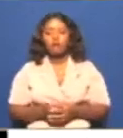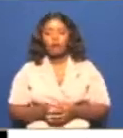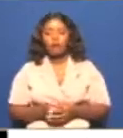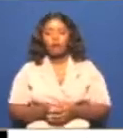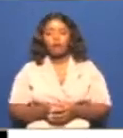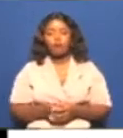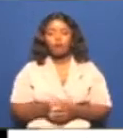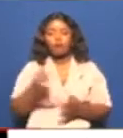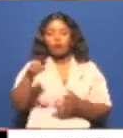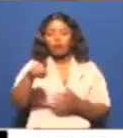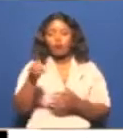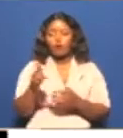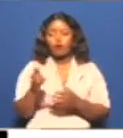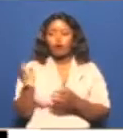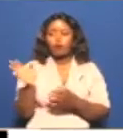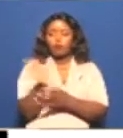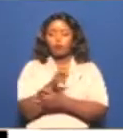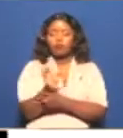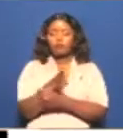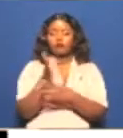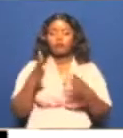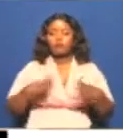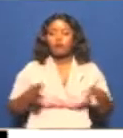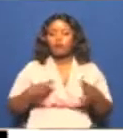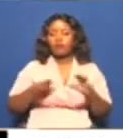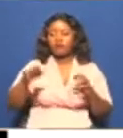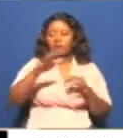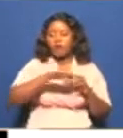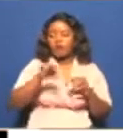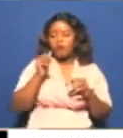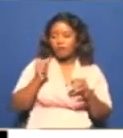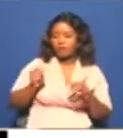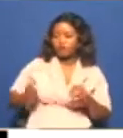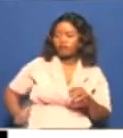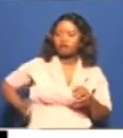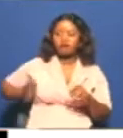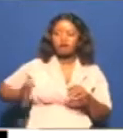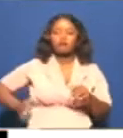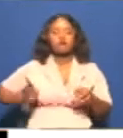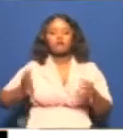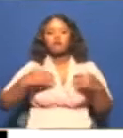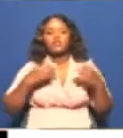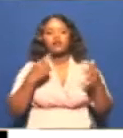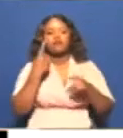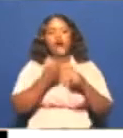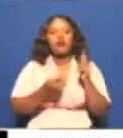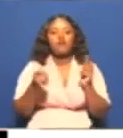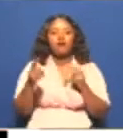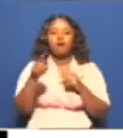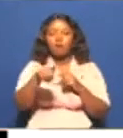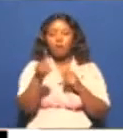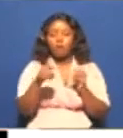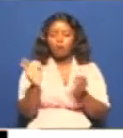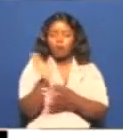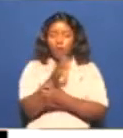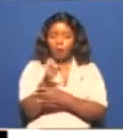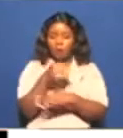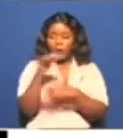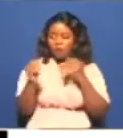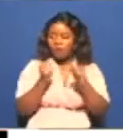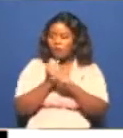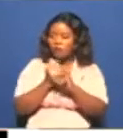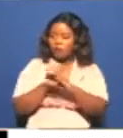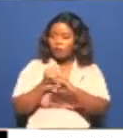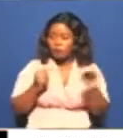The fishing community of Lake Naivasha will not be subjected to the annual fishing ban this year, despite the dwindling stock at the